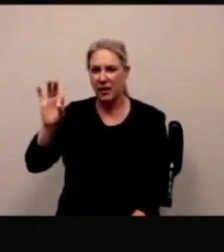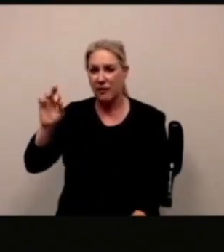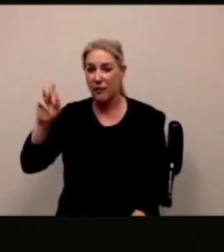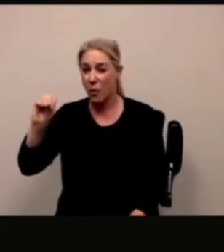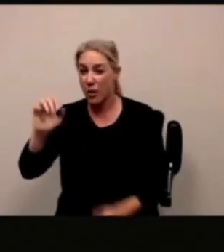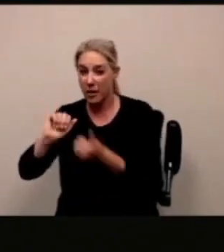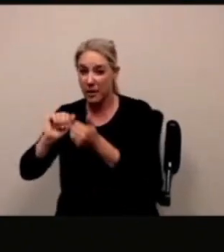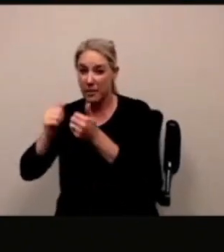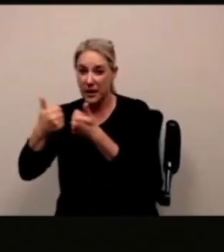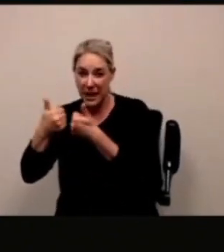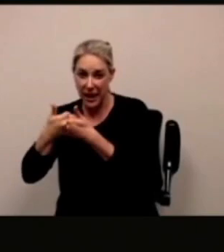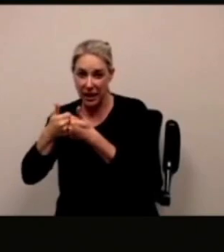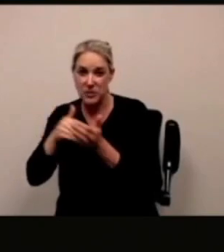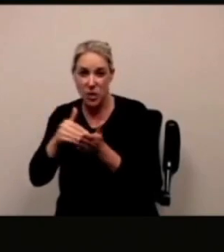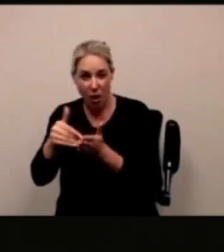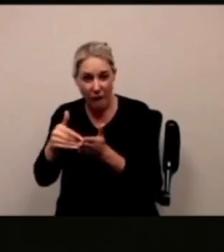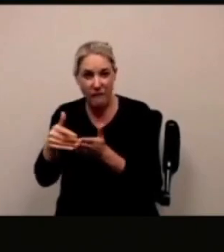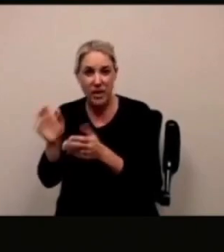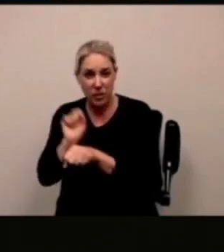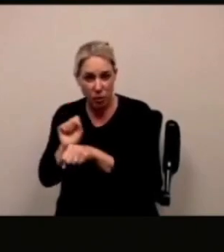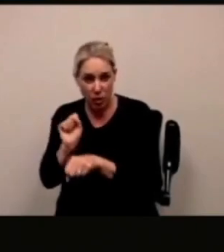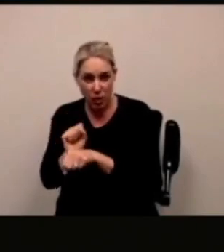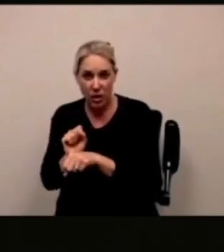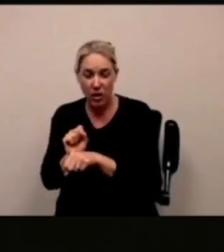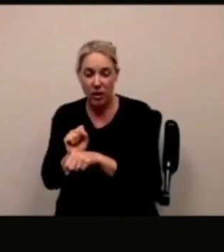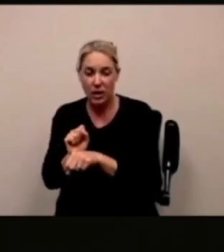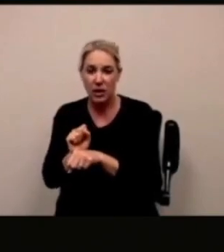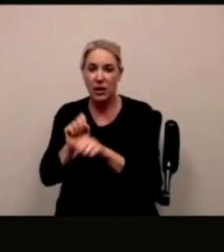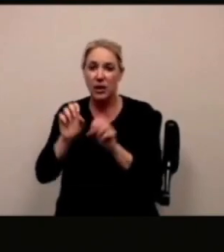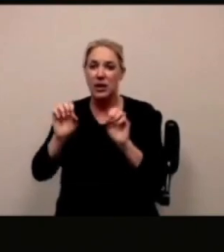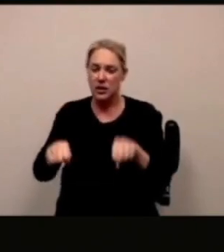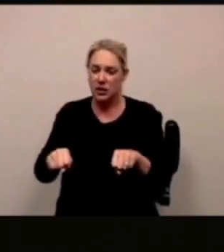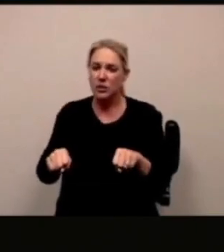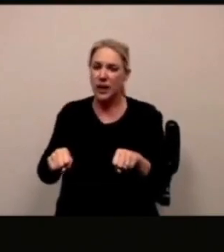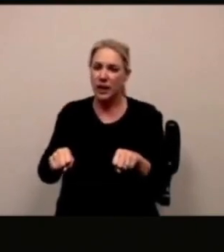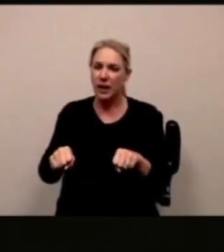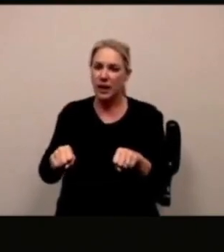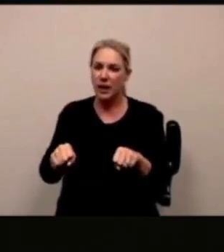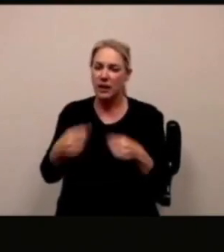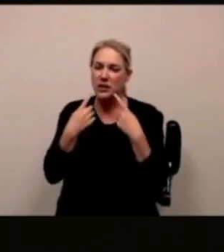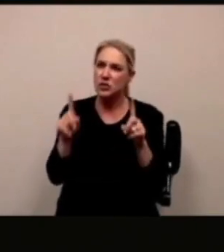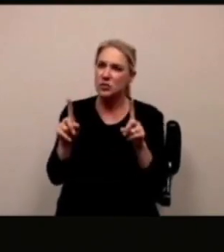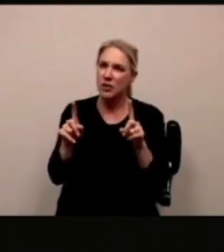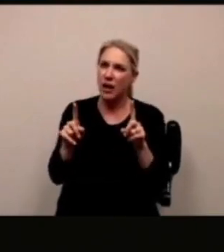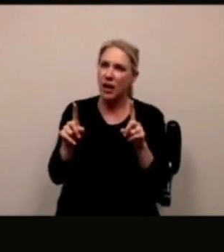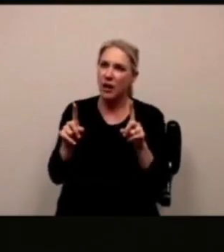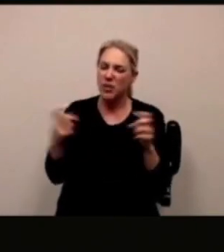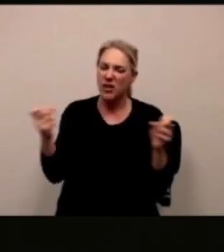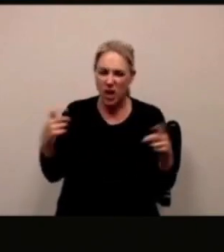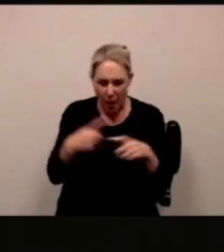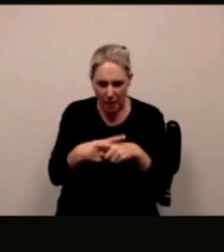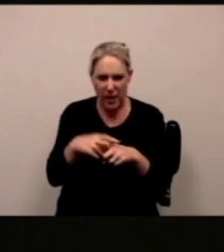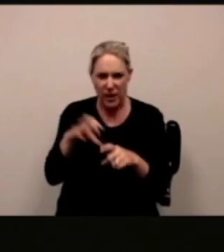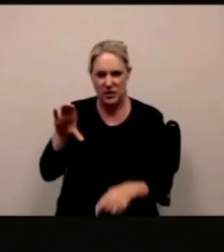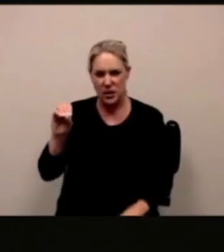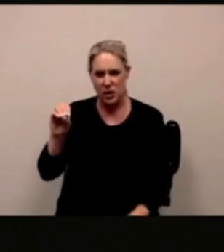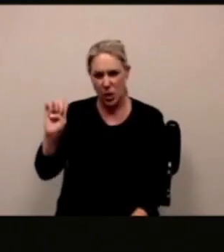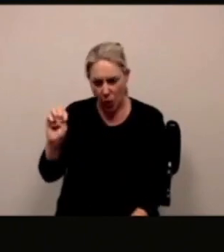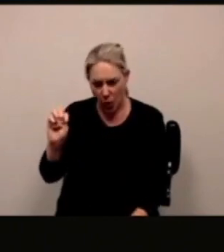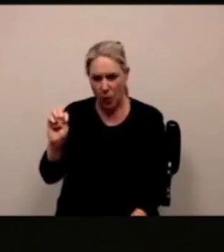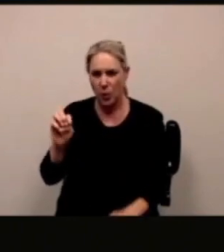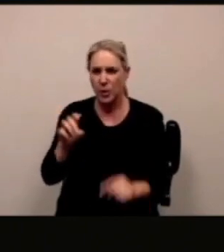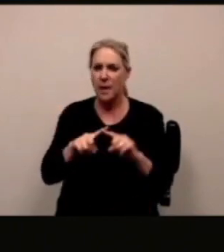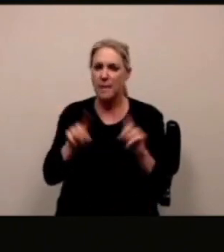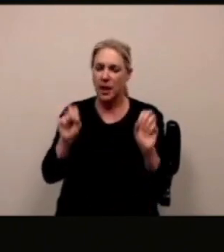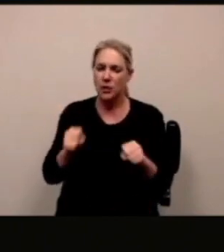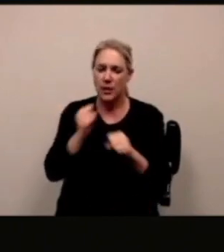And you can do that with a fairly complex set of Scratch code. But you could also imagine